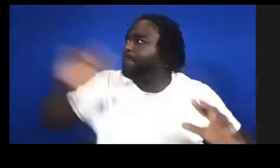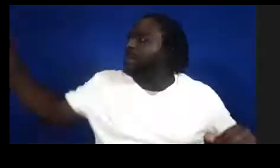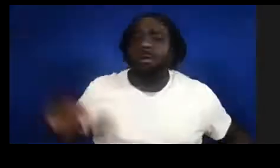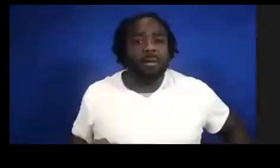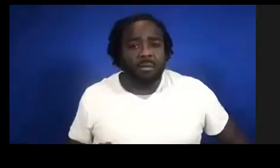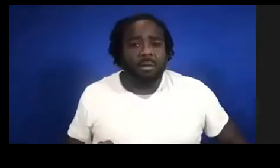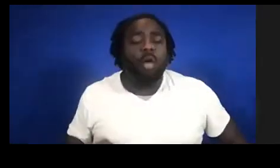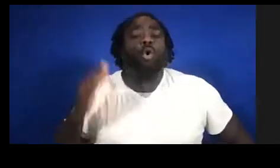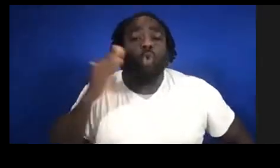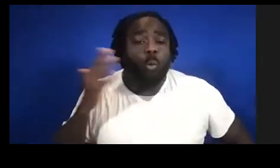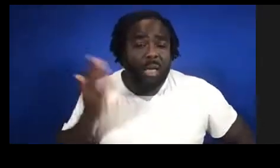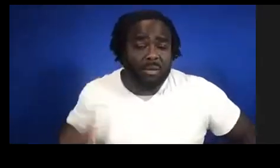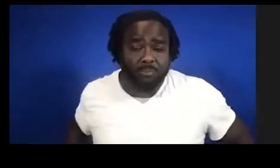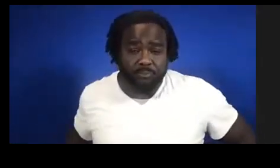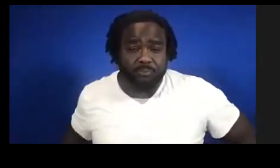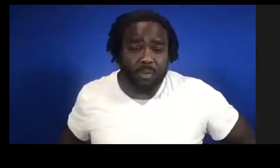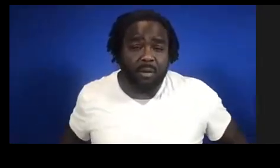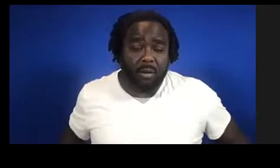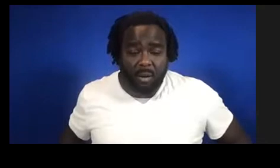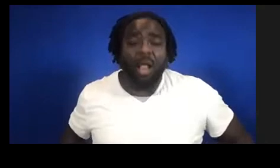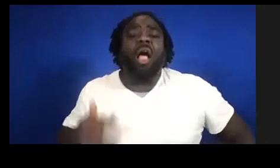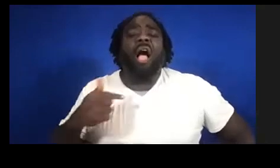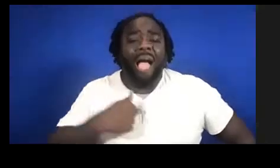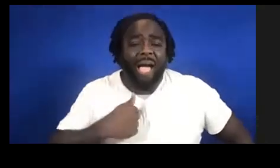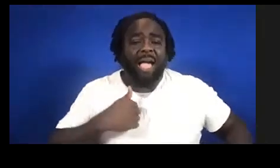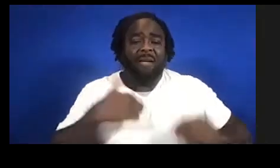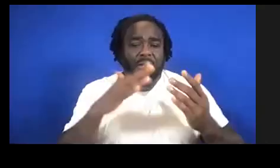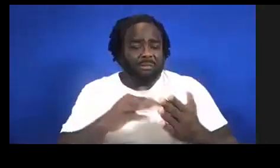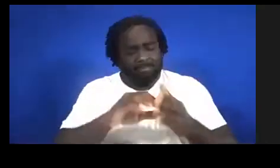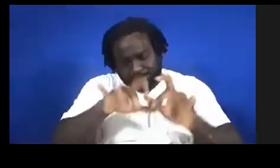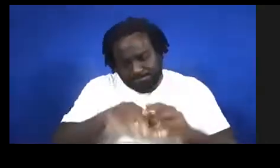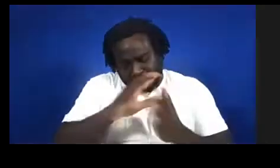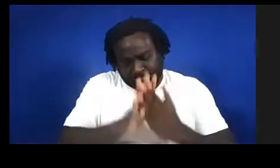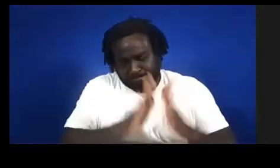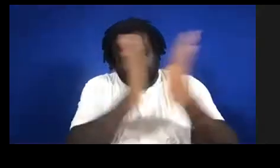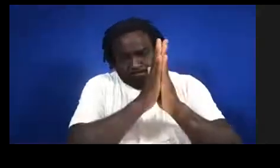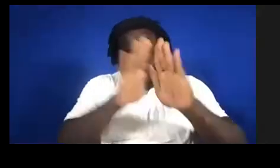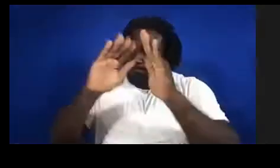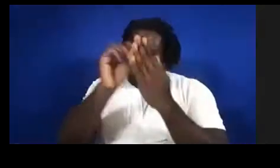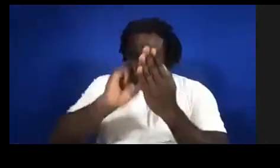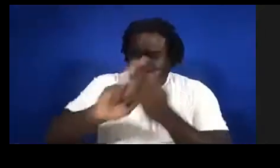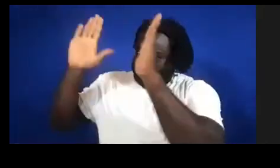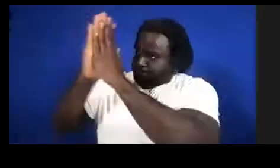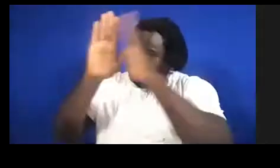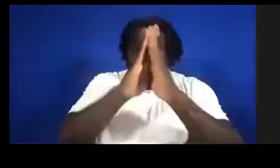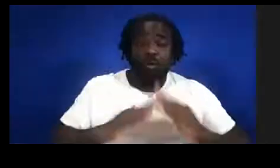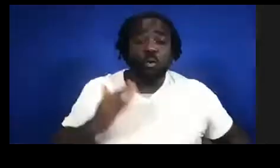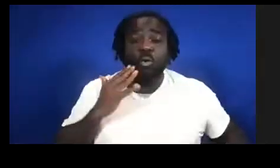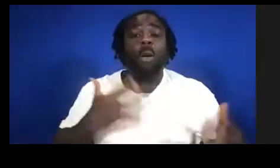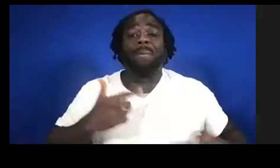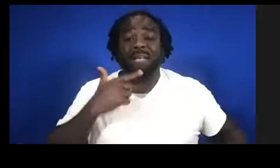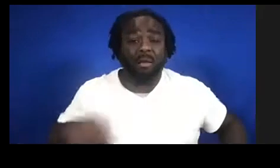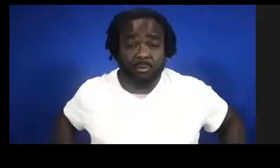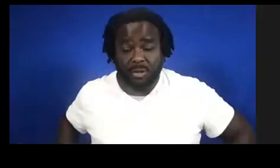Really? I ain't even see him. I ain't even see him take off. I just turned around and he ain't even there no more.